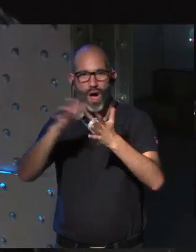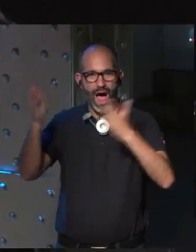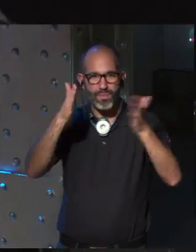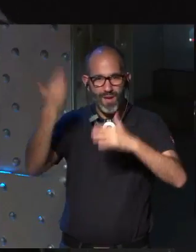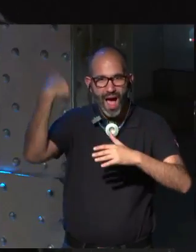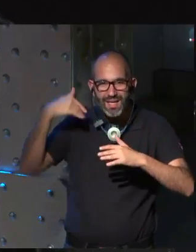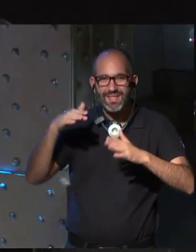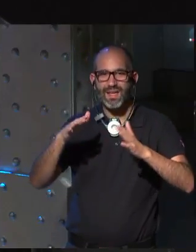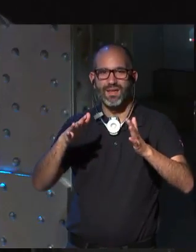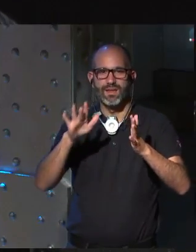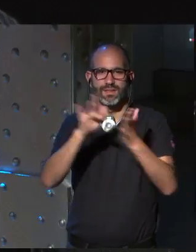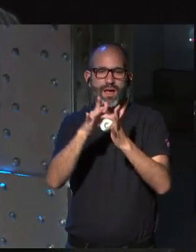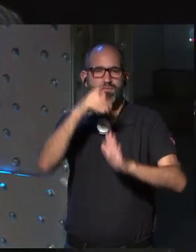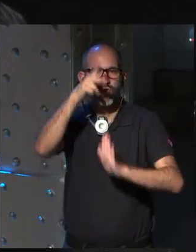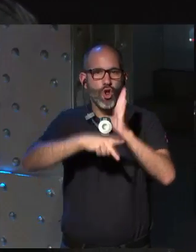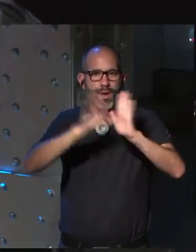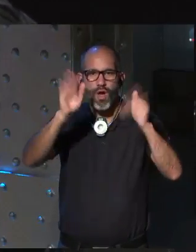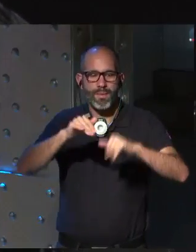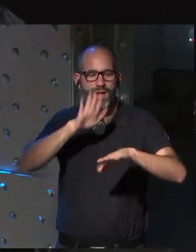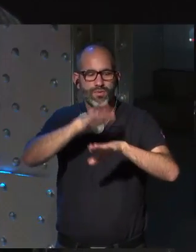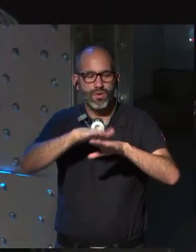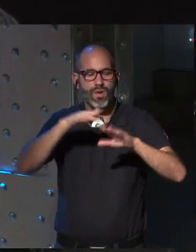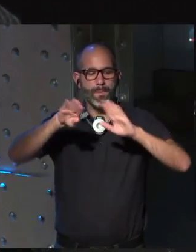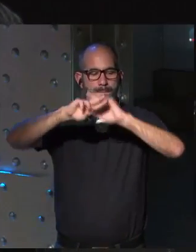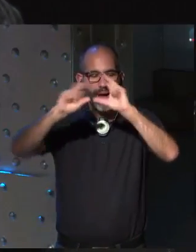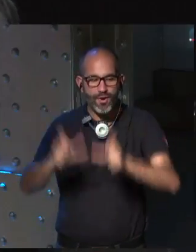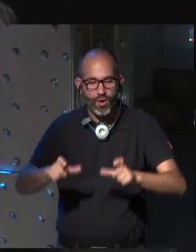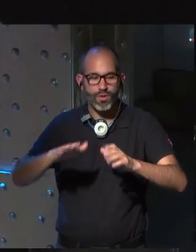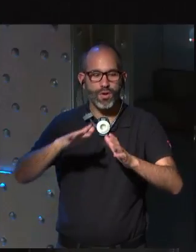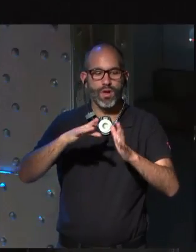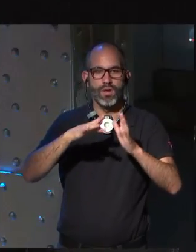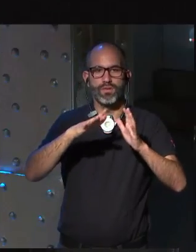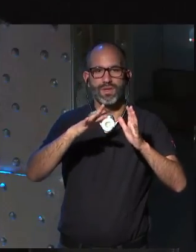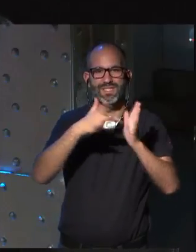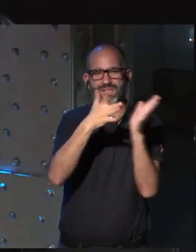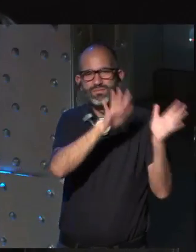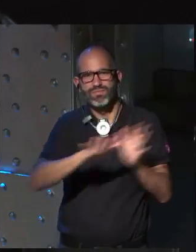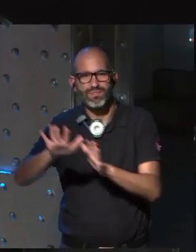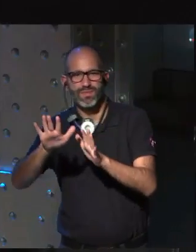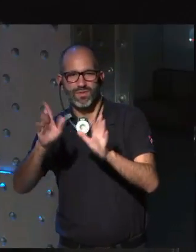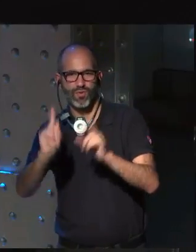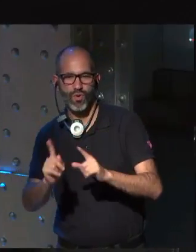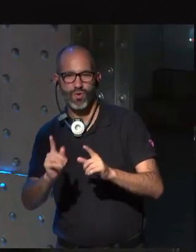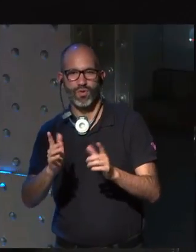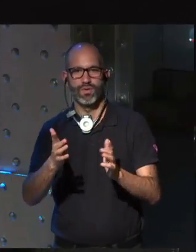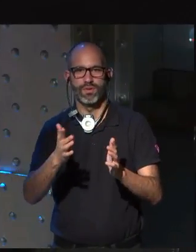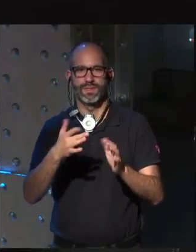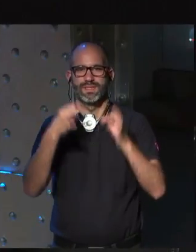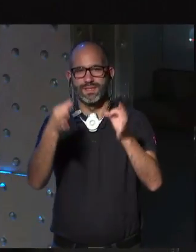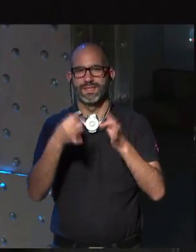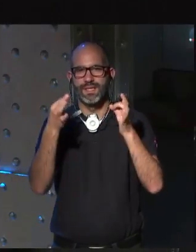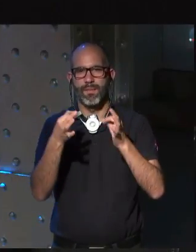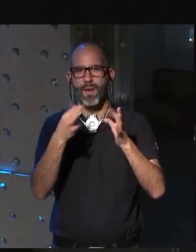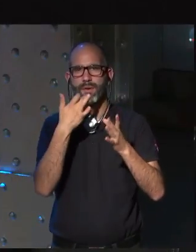crazy. They were not open to certain rhythms and certain tonal approaches. It always